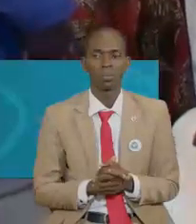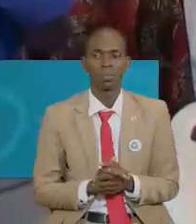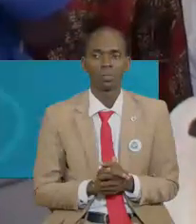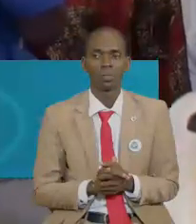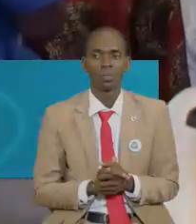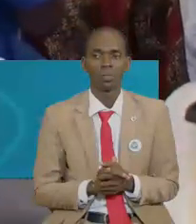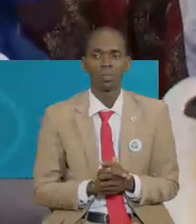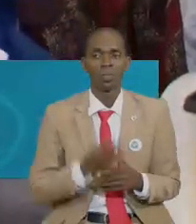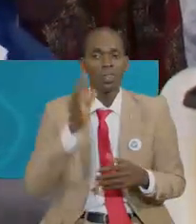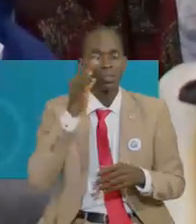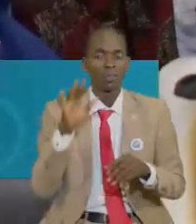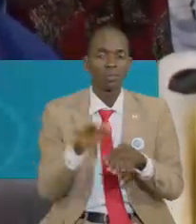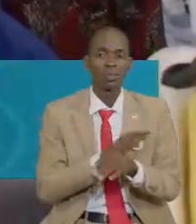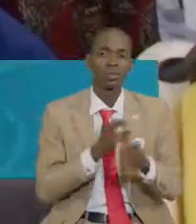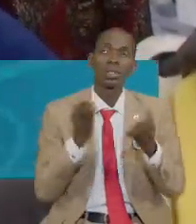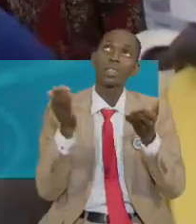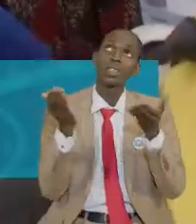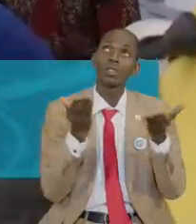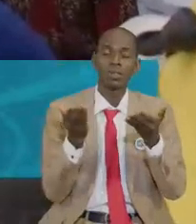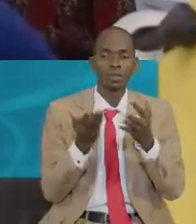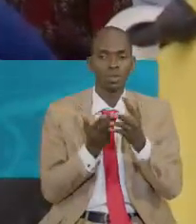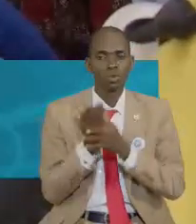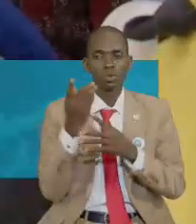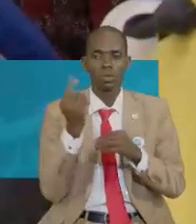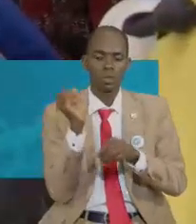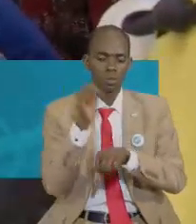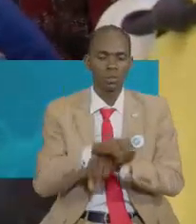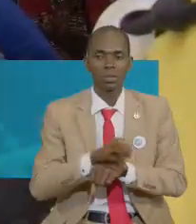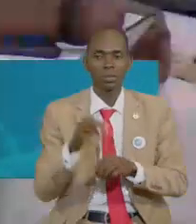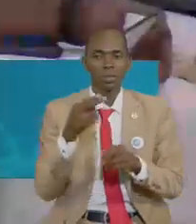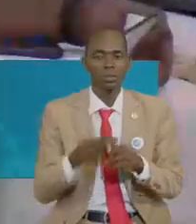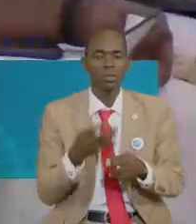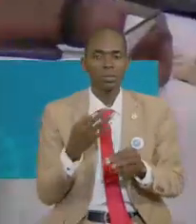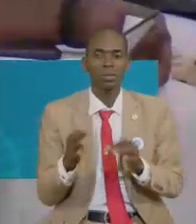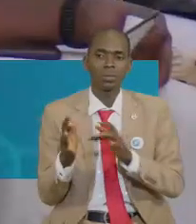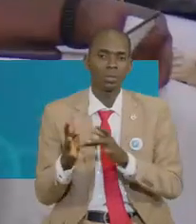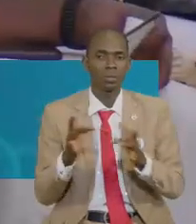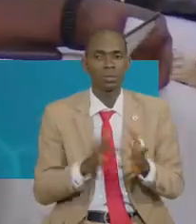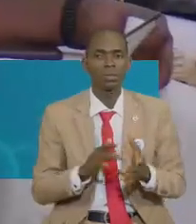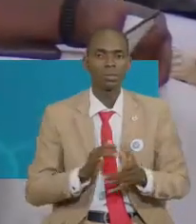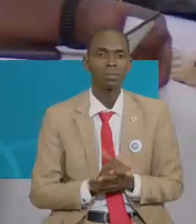Fruitful service through the prevailing name of Jesus.